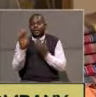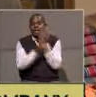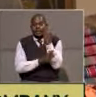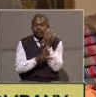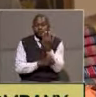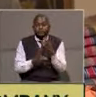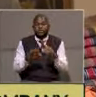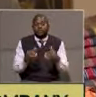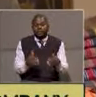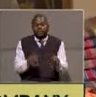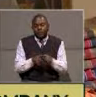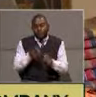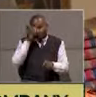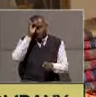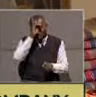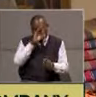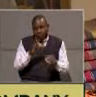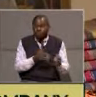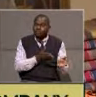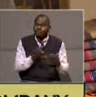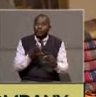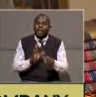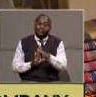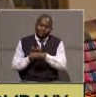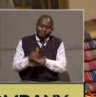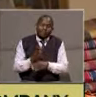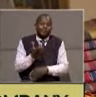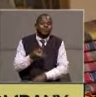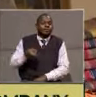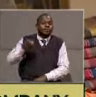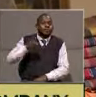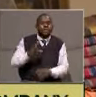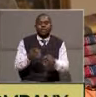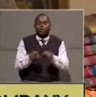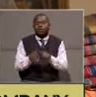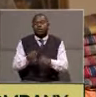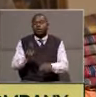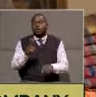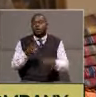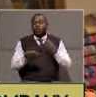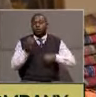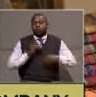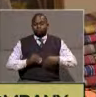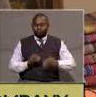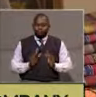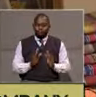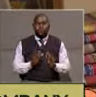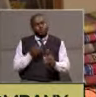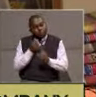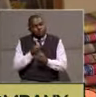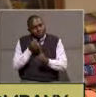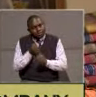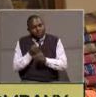trafficking and exploitation of Ugandans have been on the increase, and the unit has been at the forefront